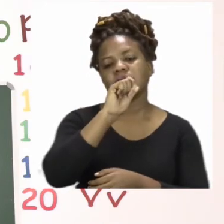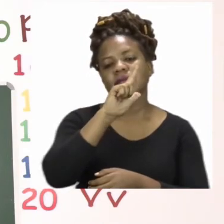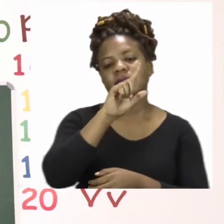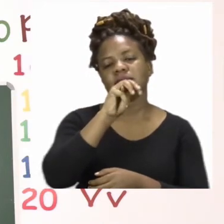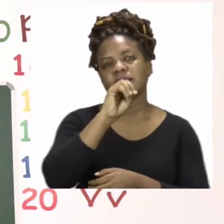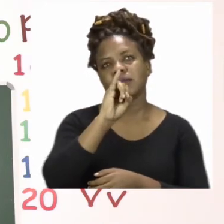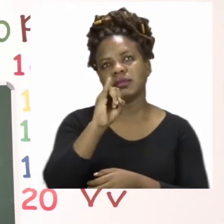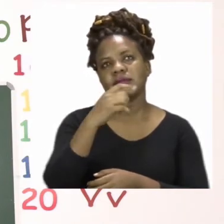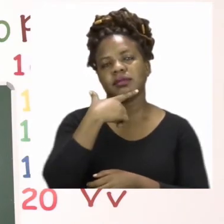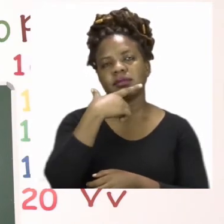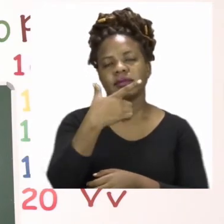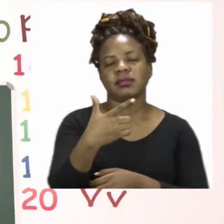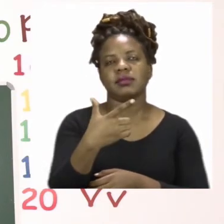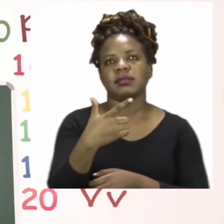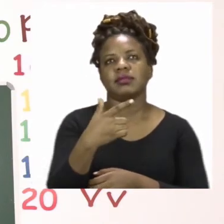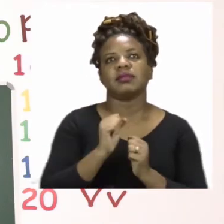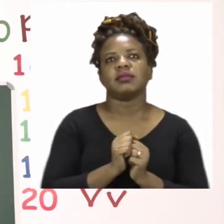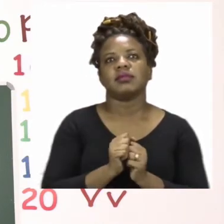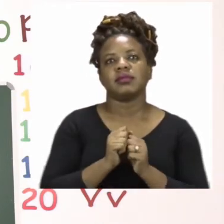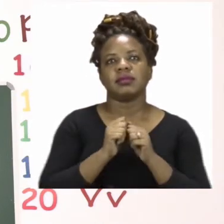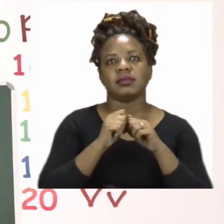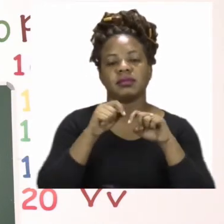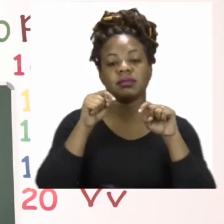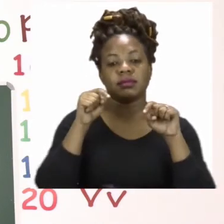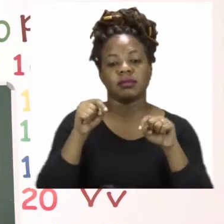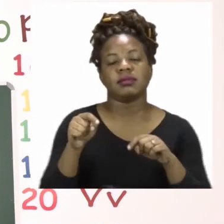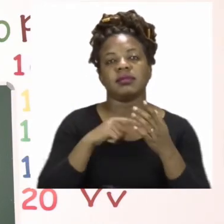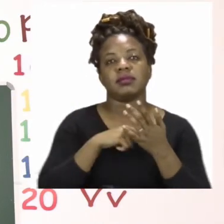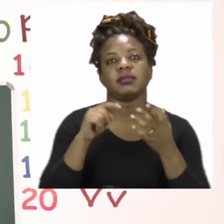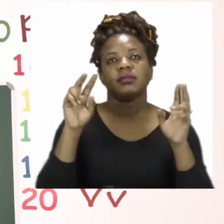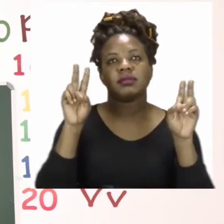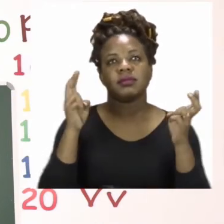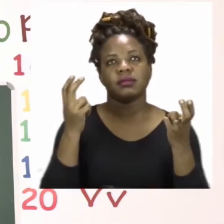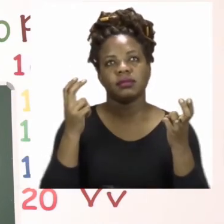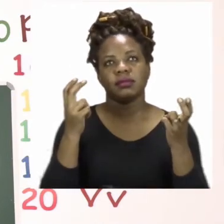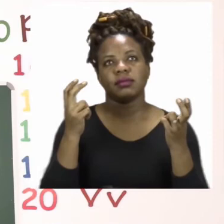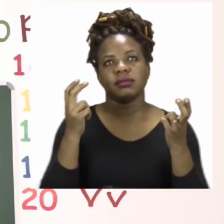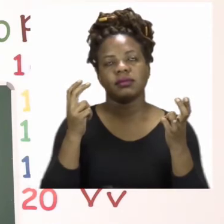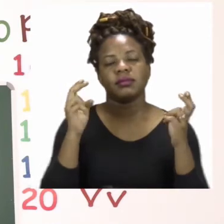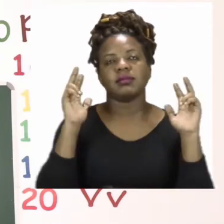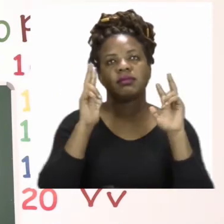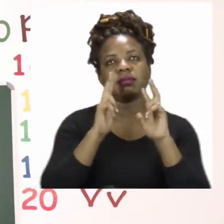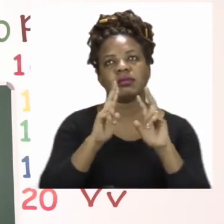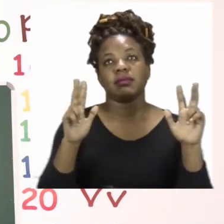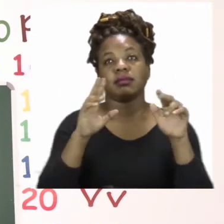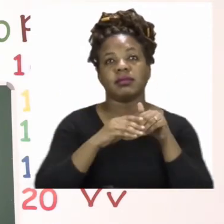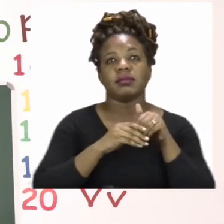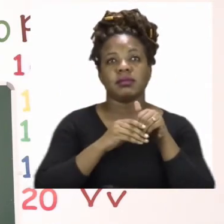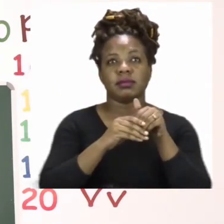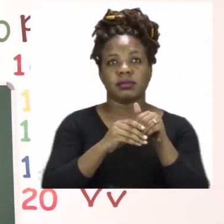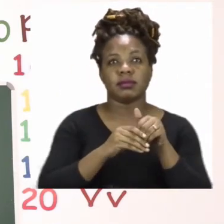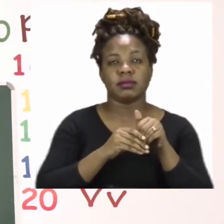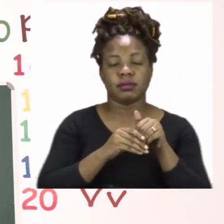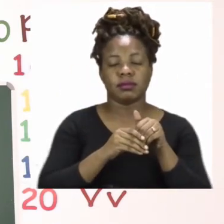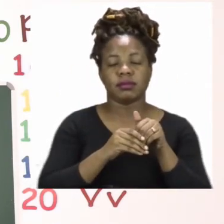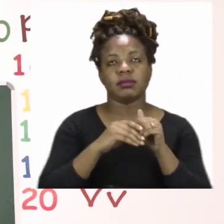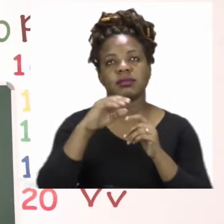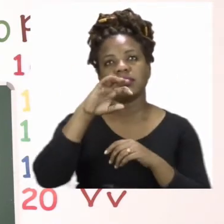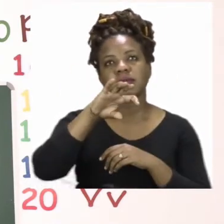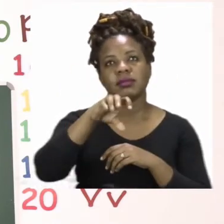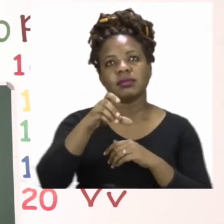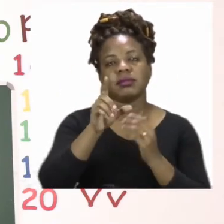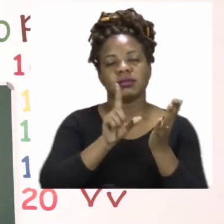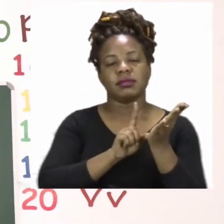you so much for joining me today. Our theme this week is public